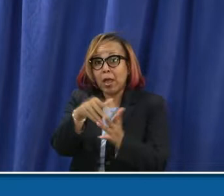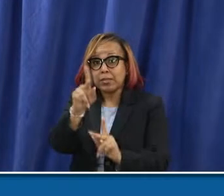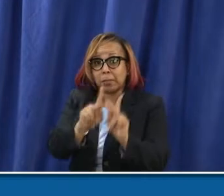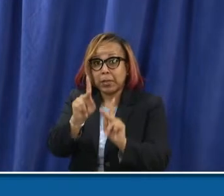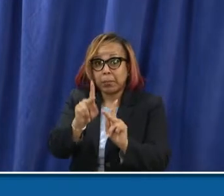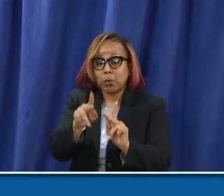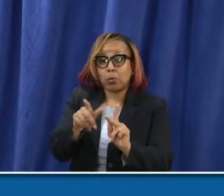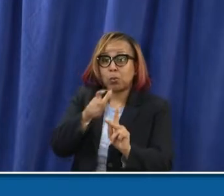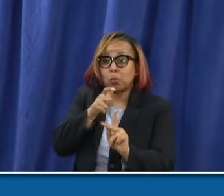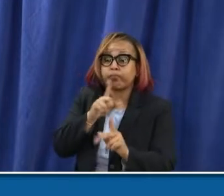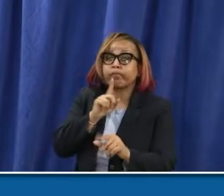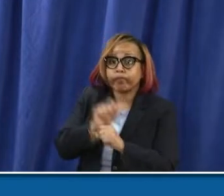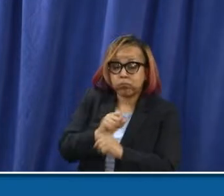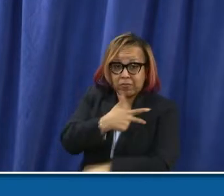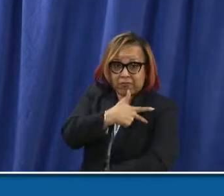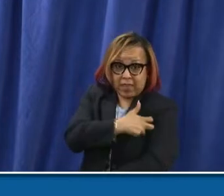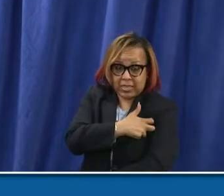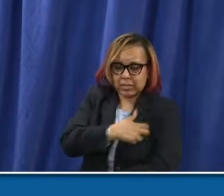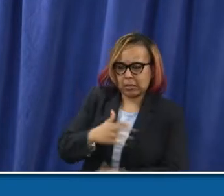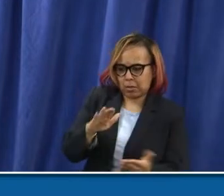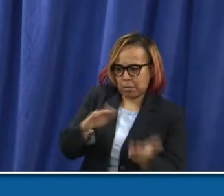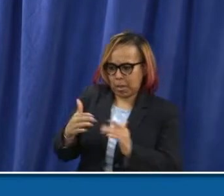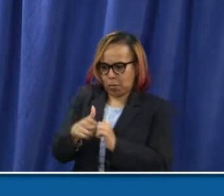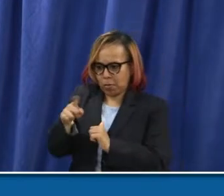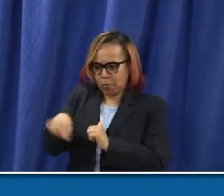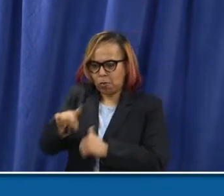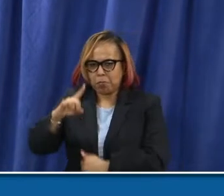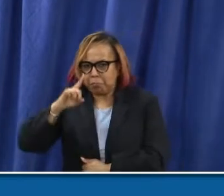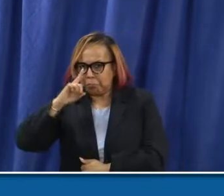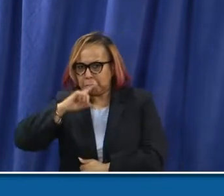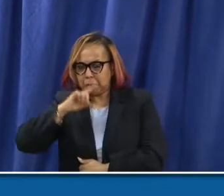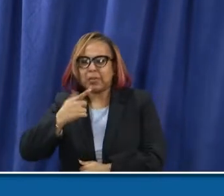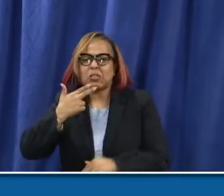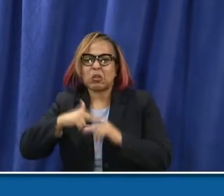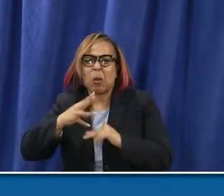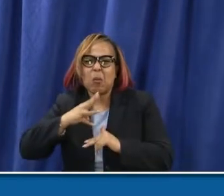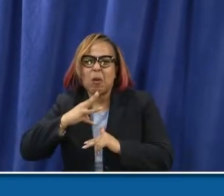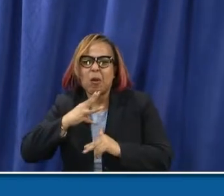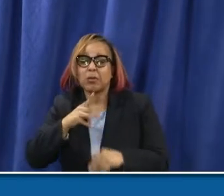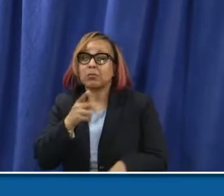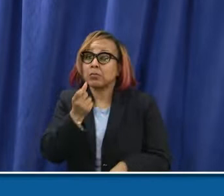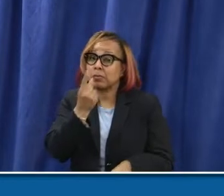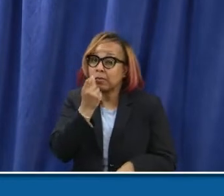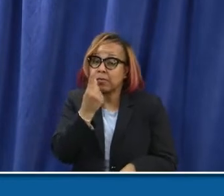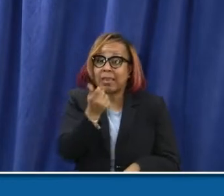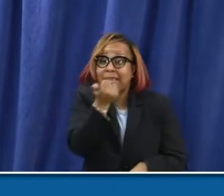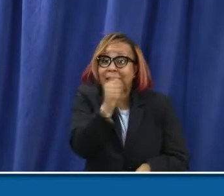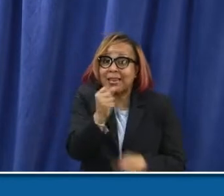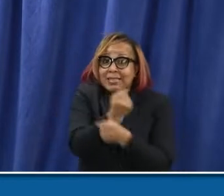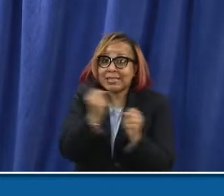take, who got the vaccine against the 22,000 people who got the salt water. Again, first and foremost, any